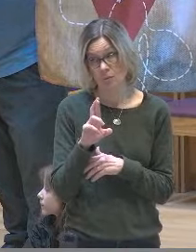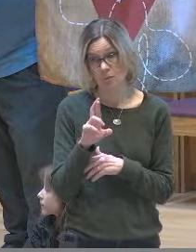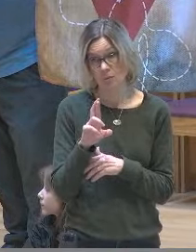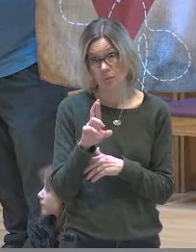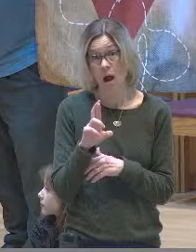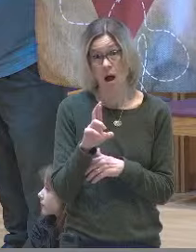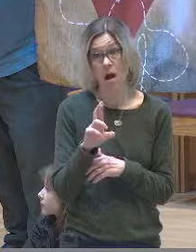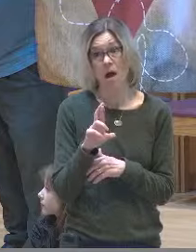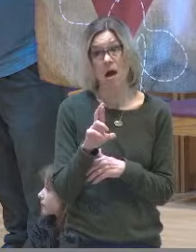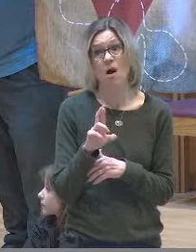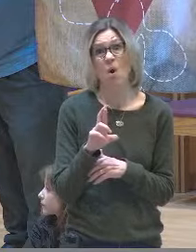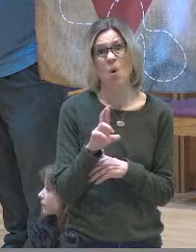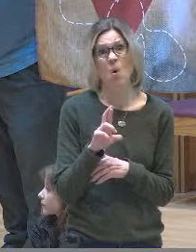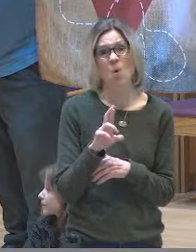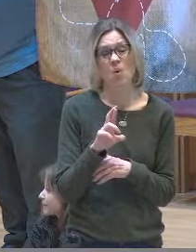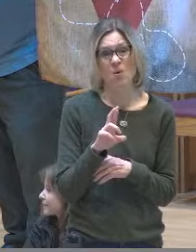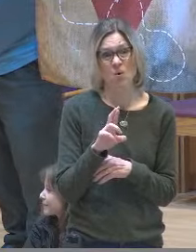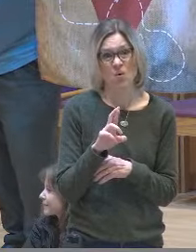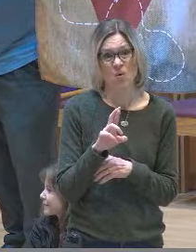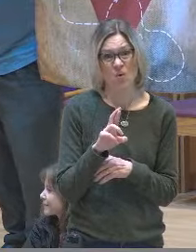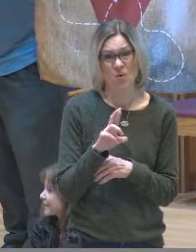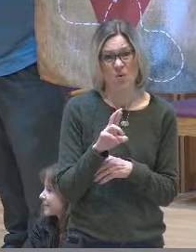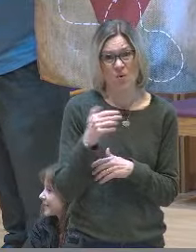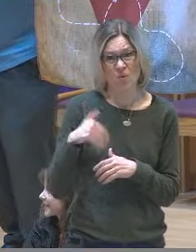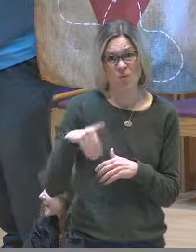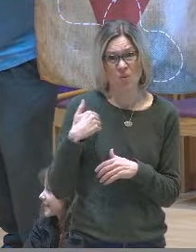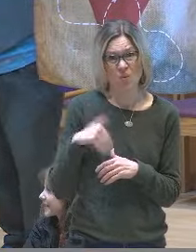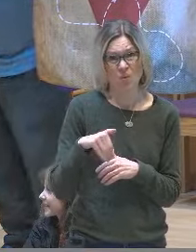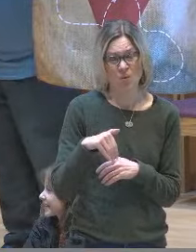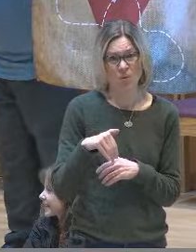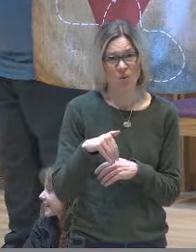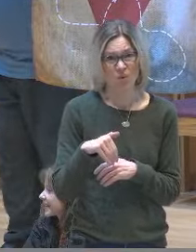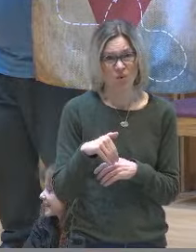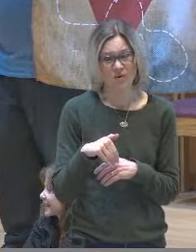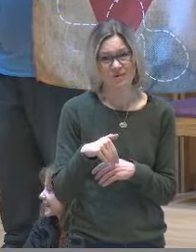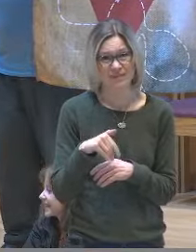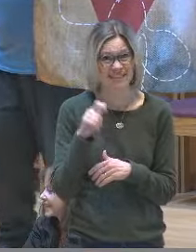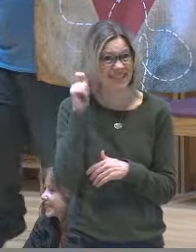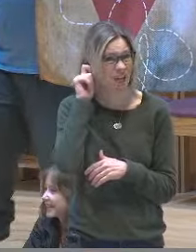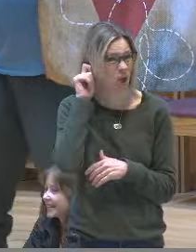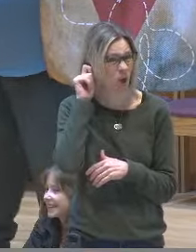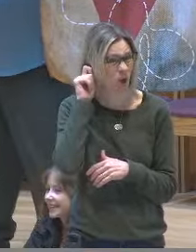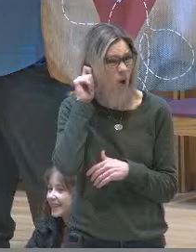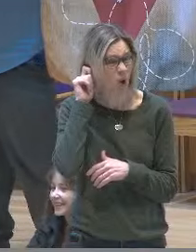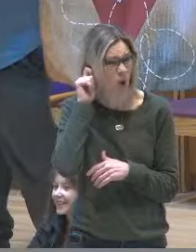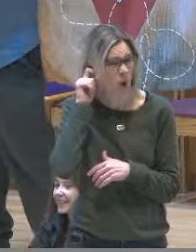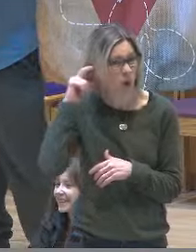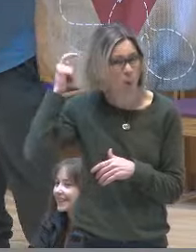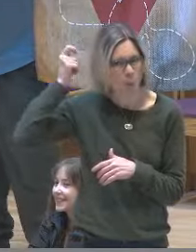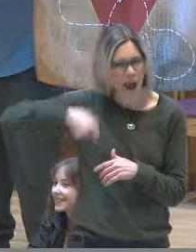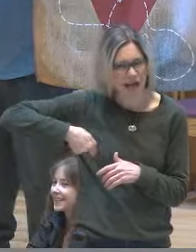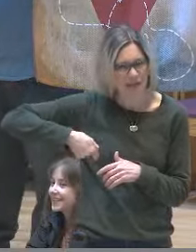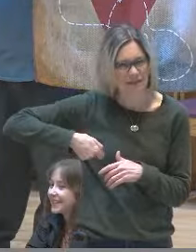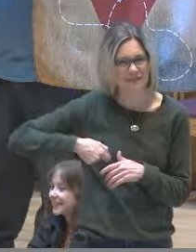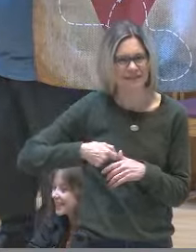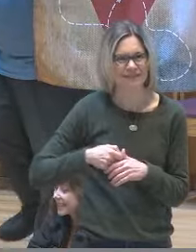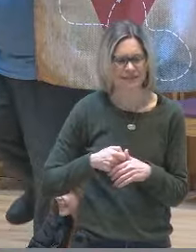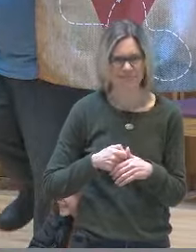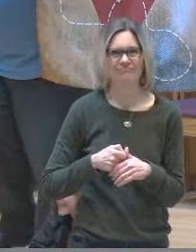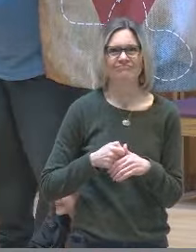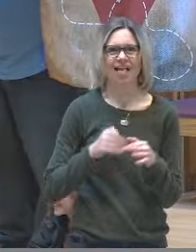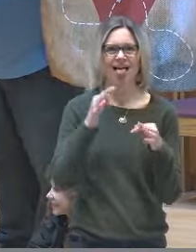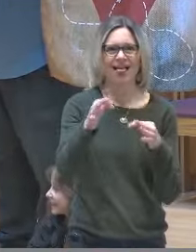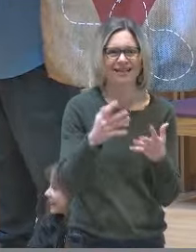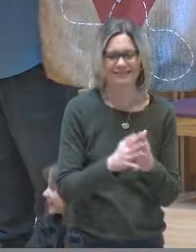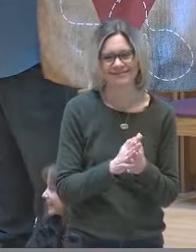He was cutting off someone's ear. Wow, you're getting ahead of the story. Way to go. Not quite, but here, I'm gonna take my